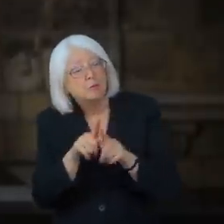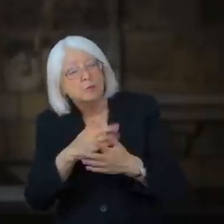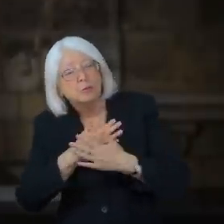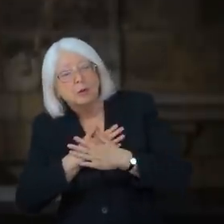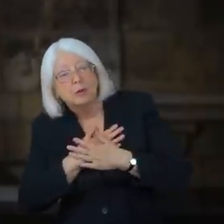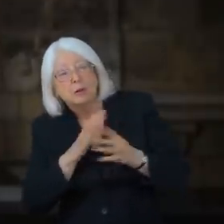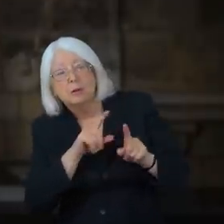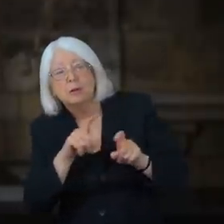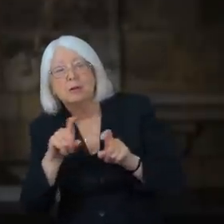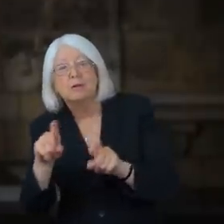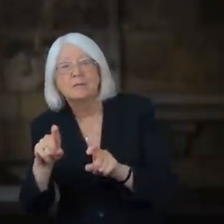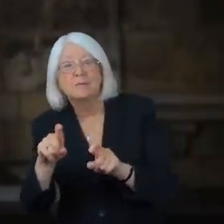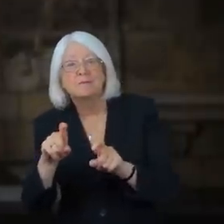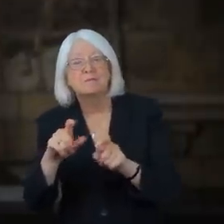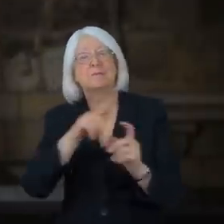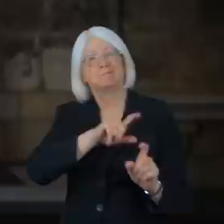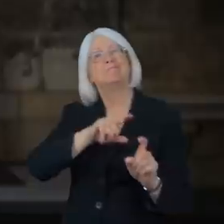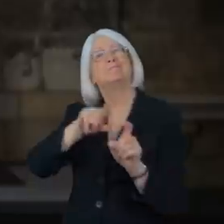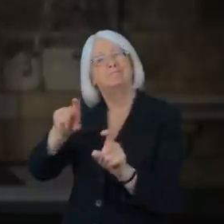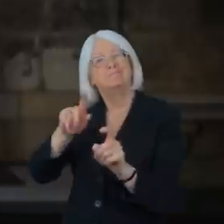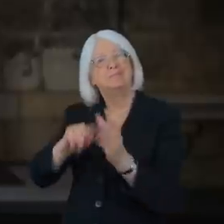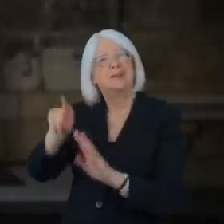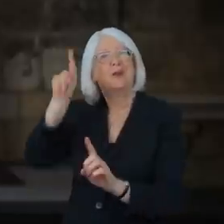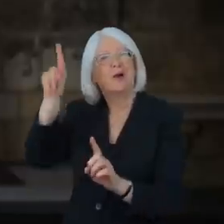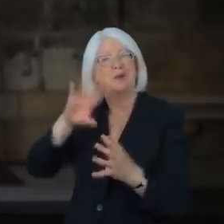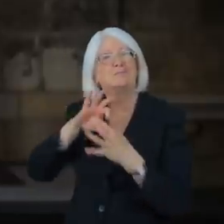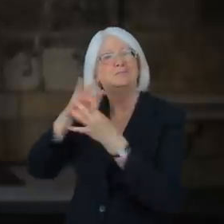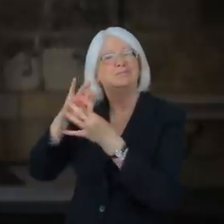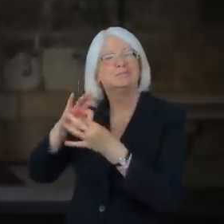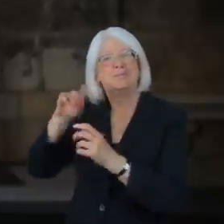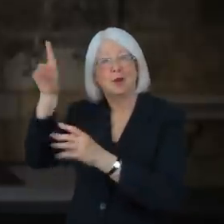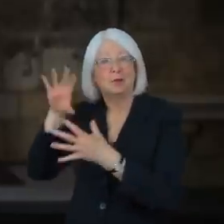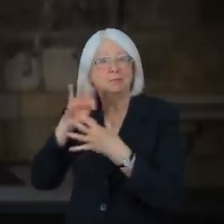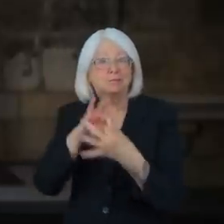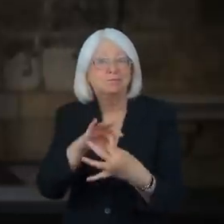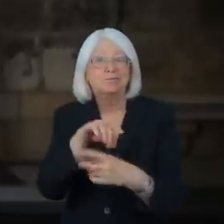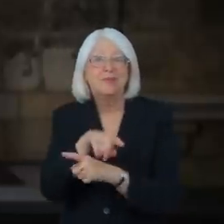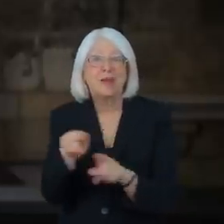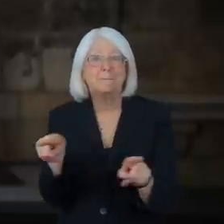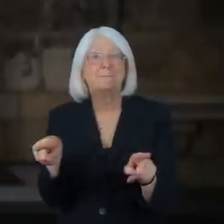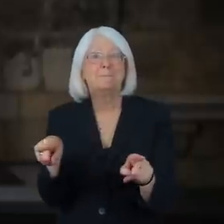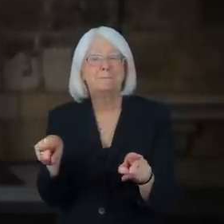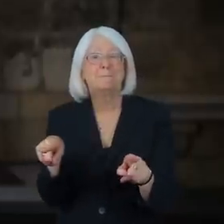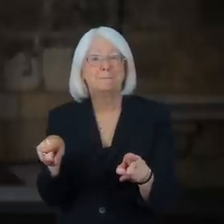in love abide in God, and God abides in them.